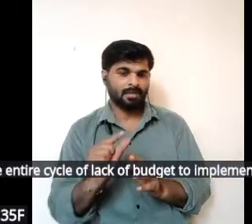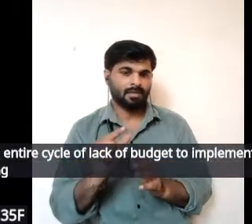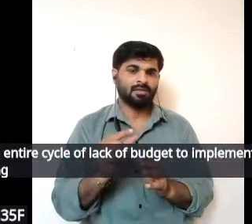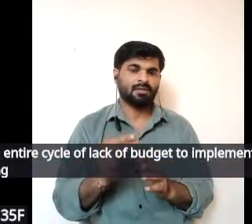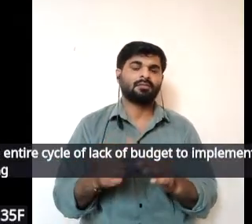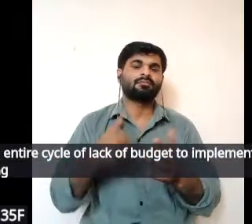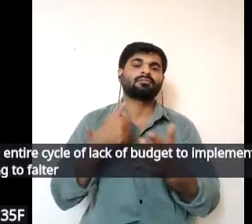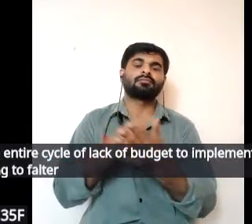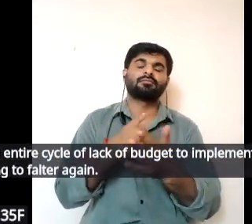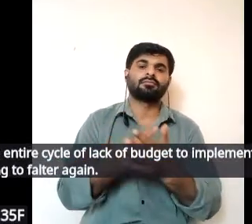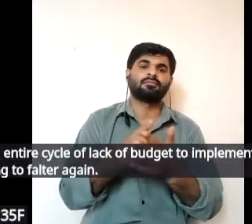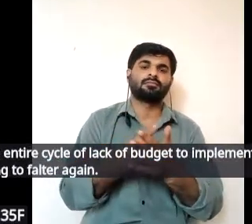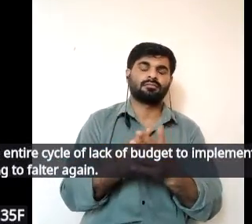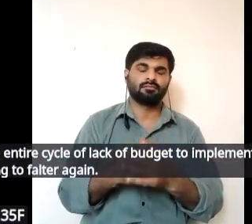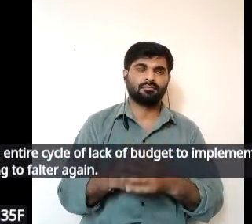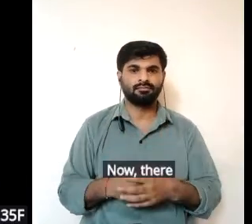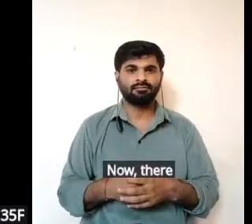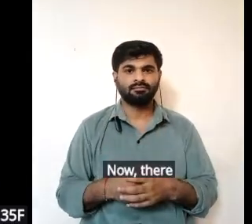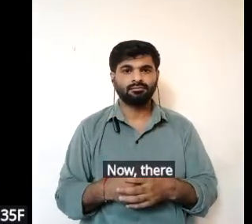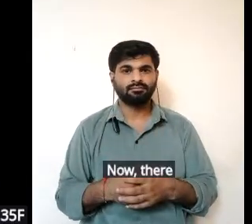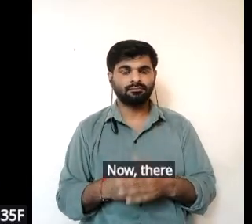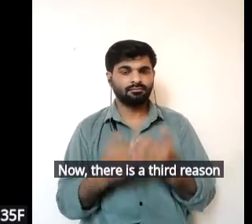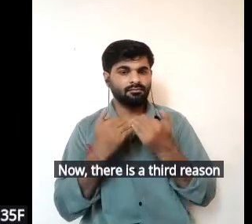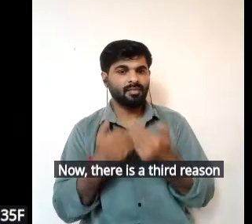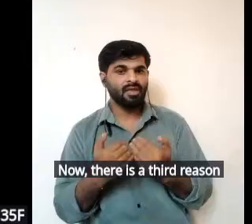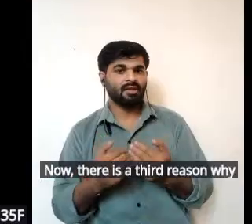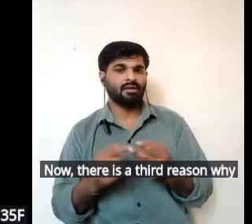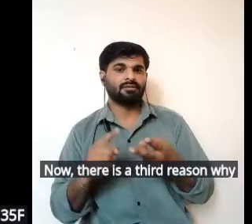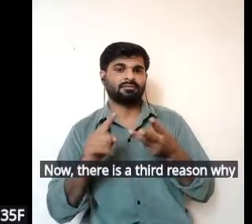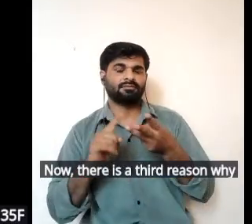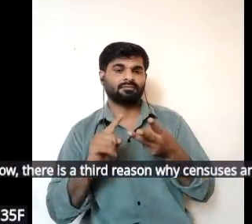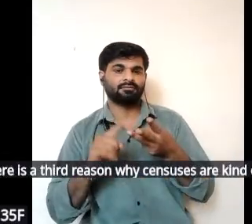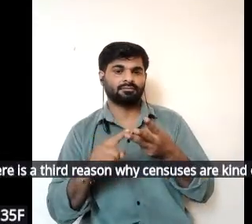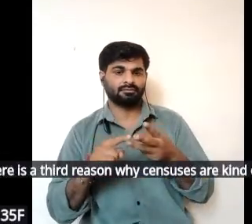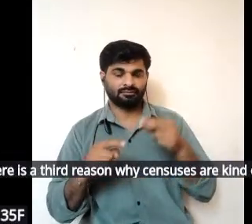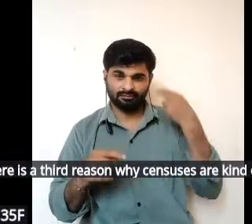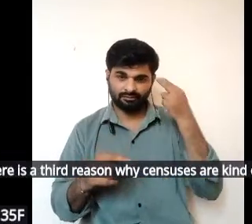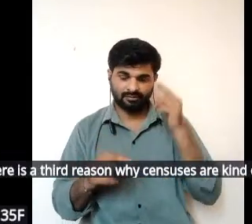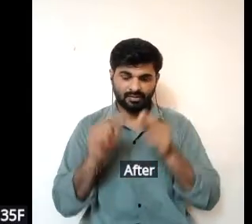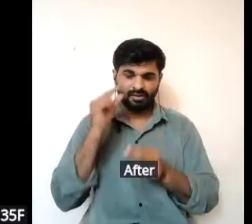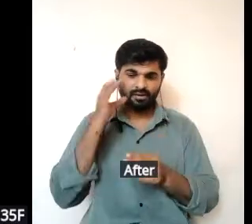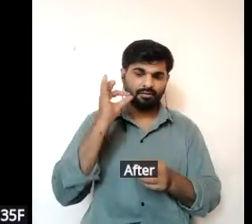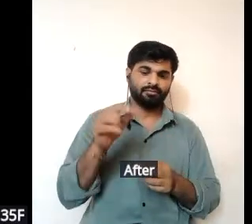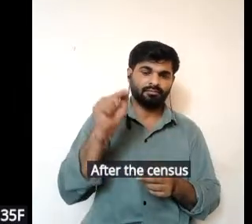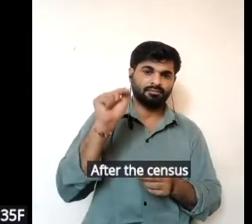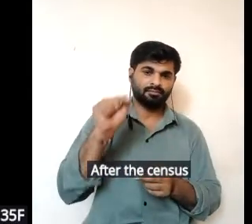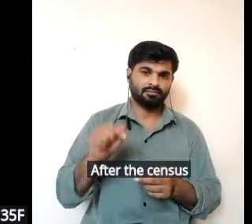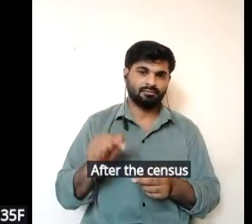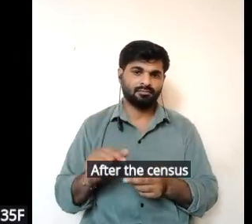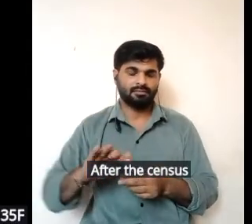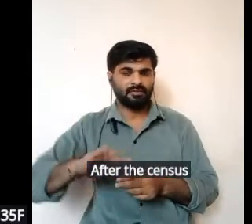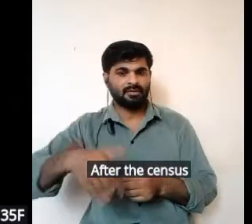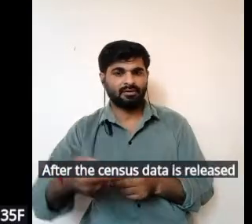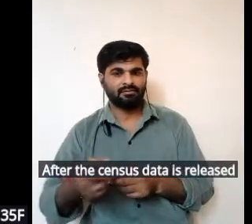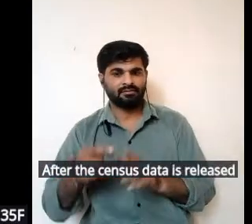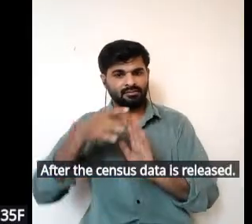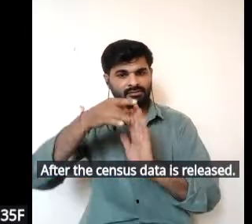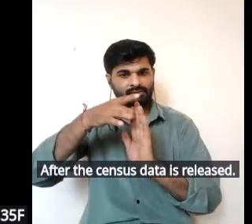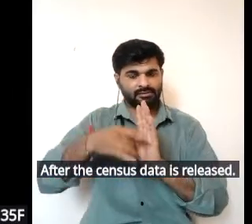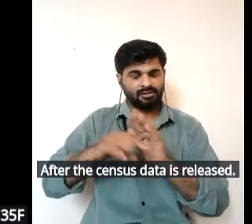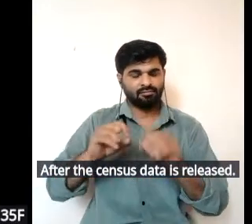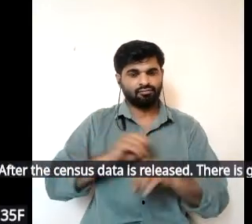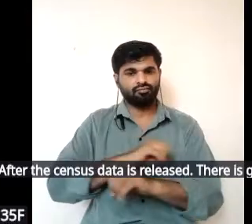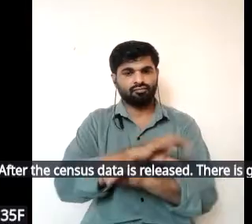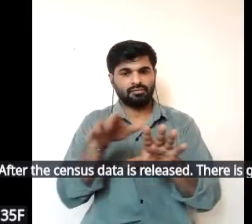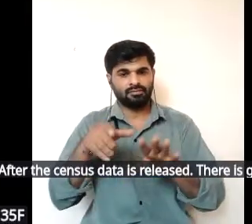to falter again. Now, there is a third reason why census is again important. After the census data is released, there is going to